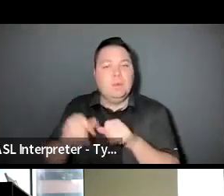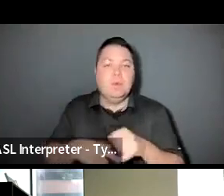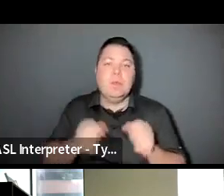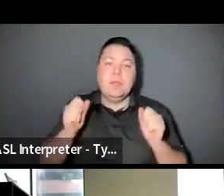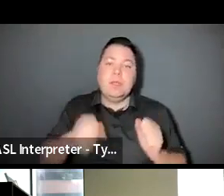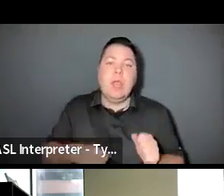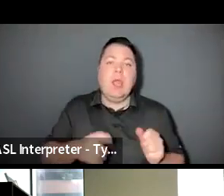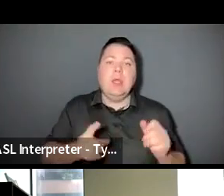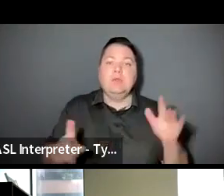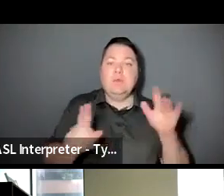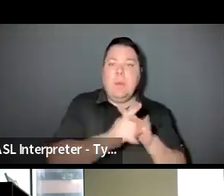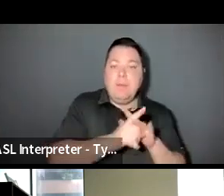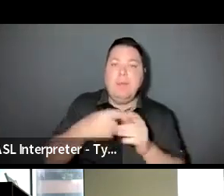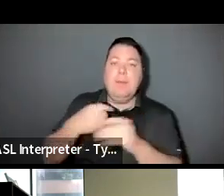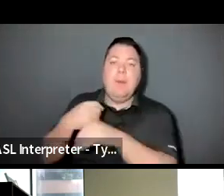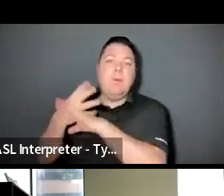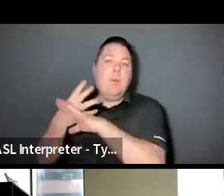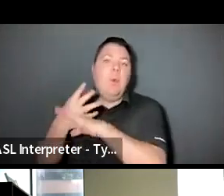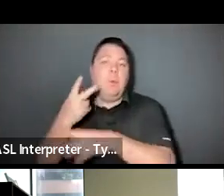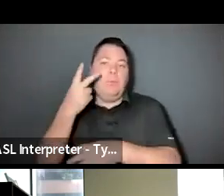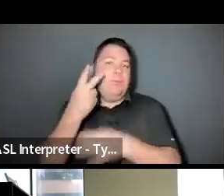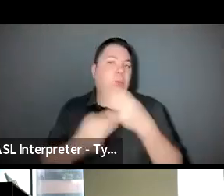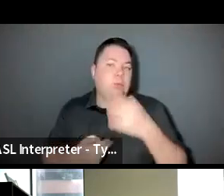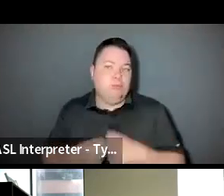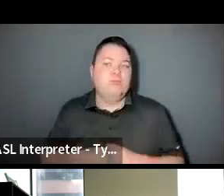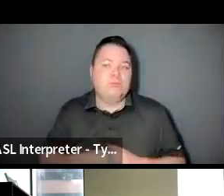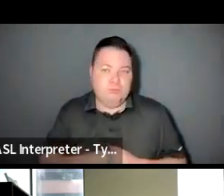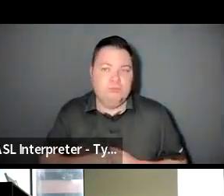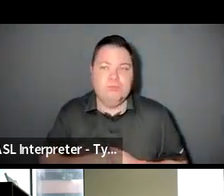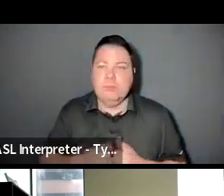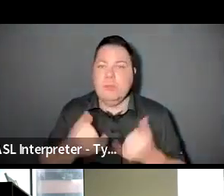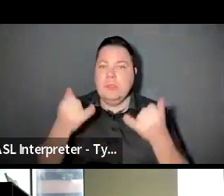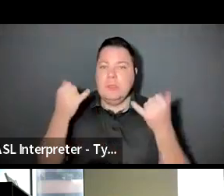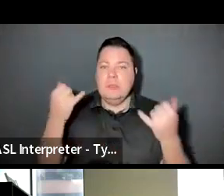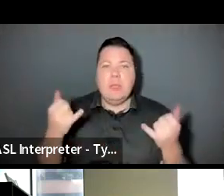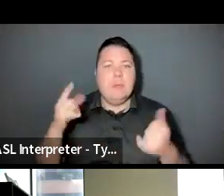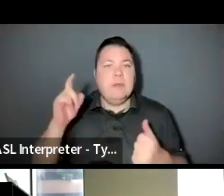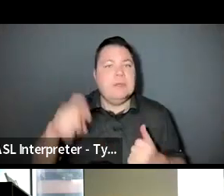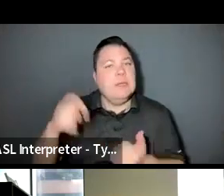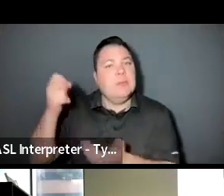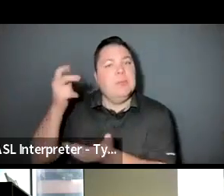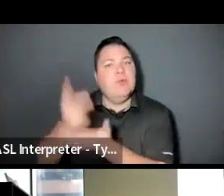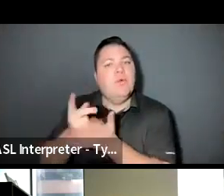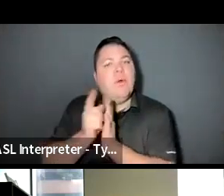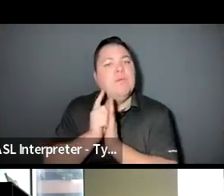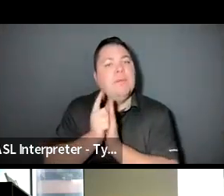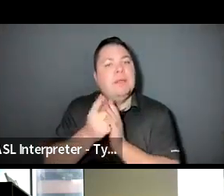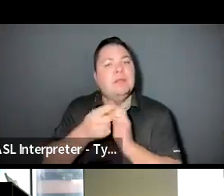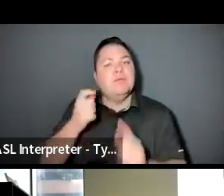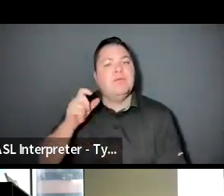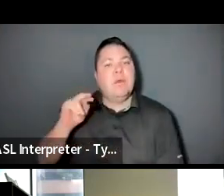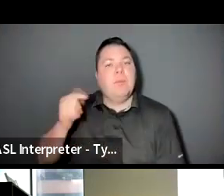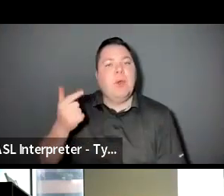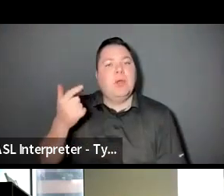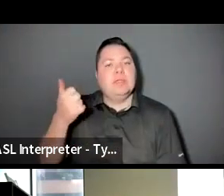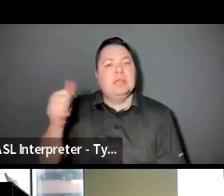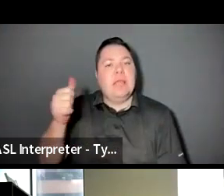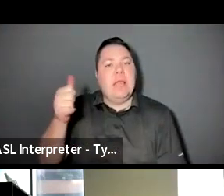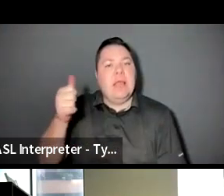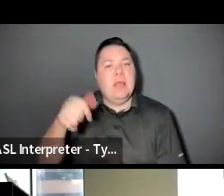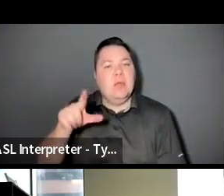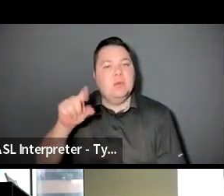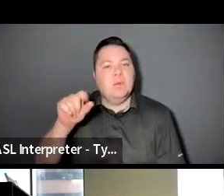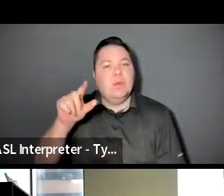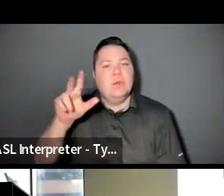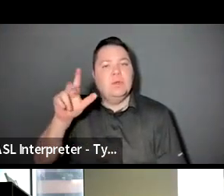person remotely. At this time, I need a approval of the minutes for August the 10th, 2023 of the safety